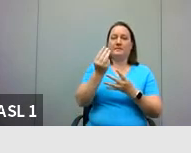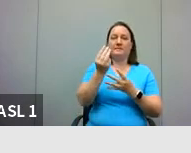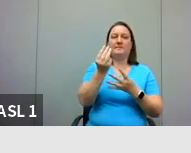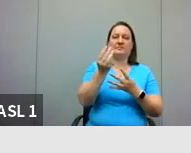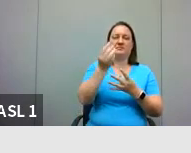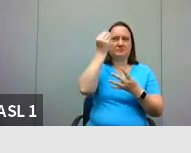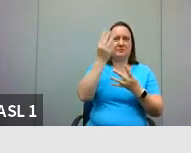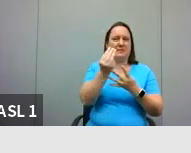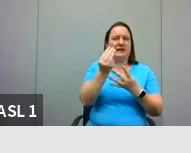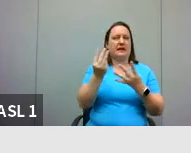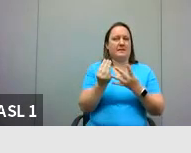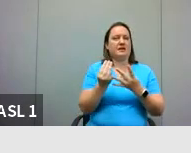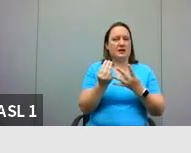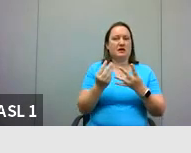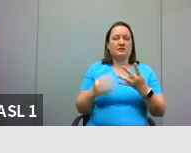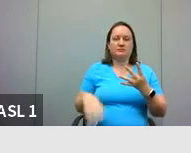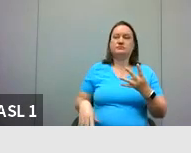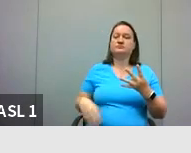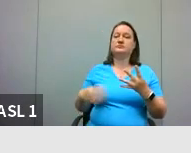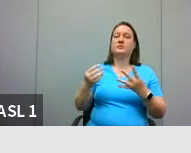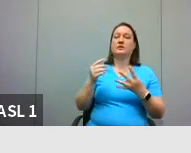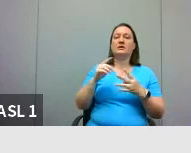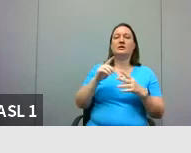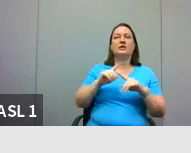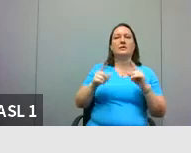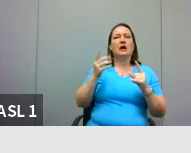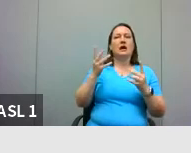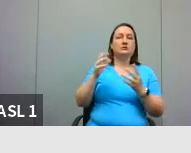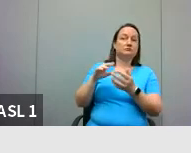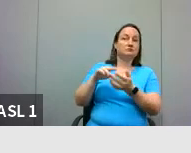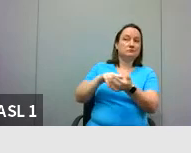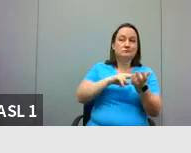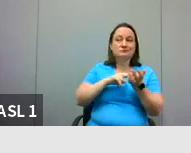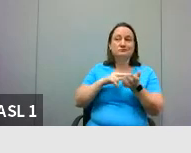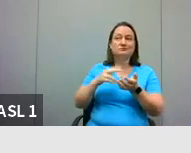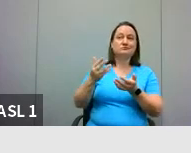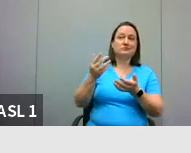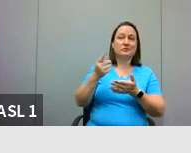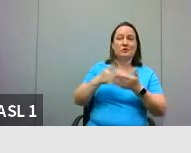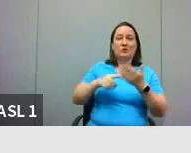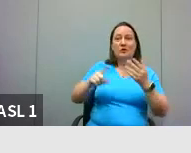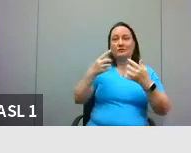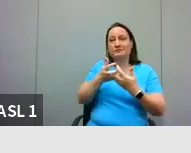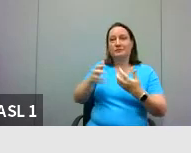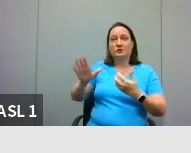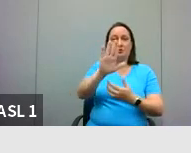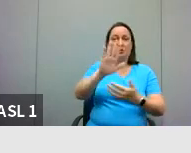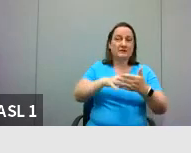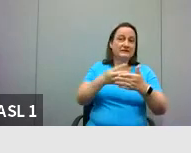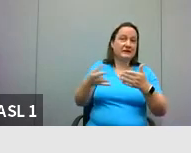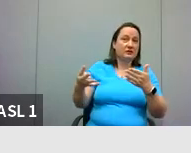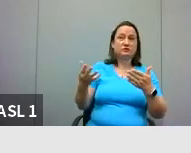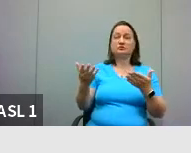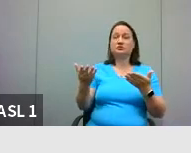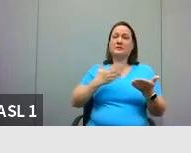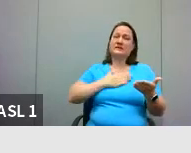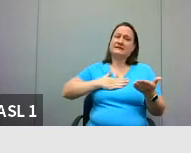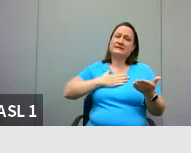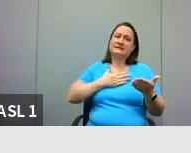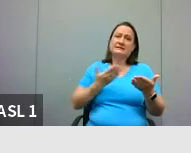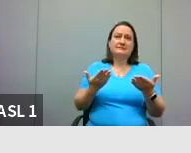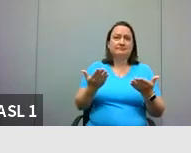what works for everyone else too. So please feel free to